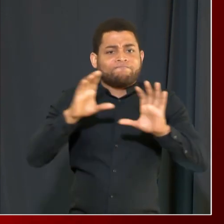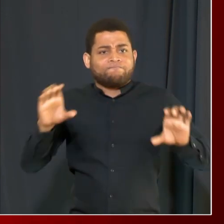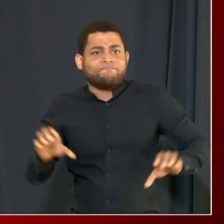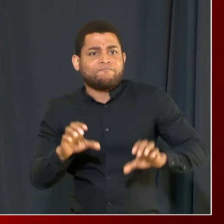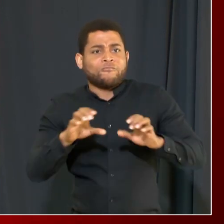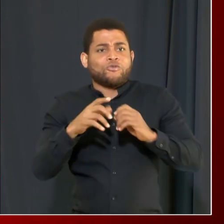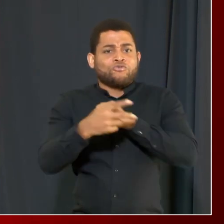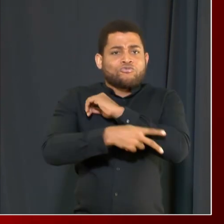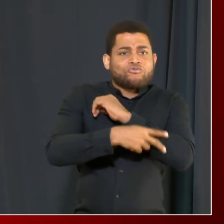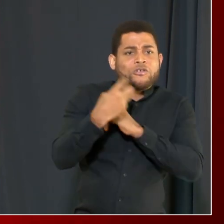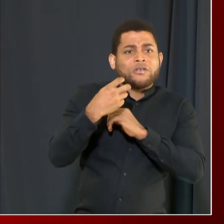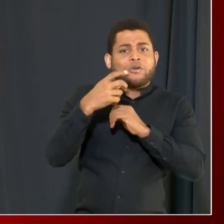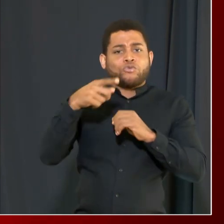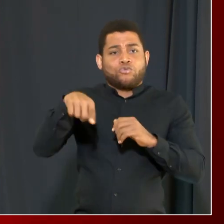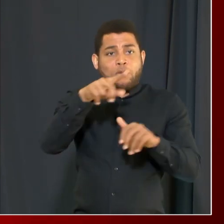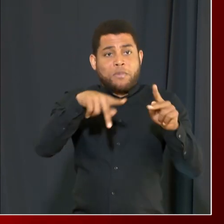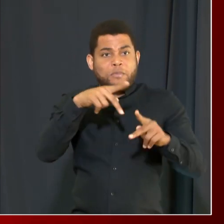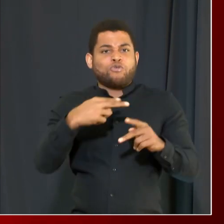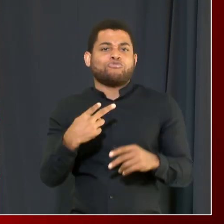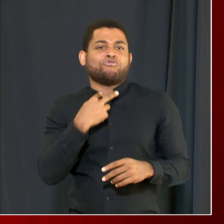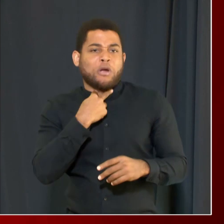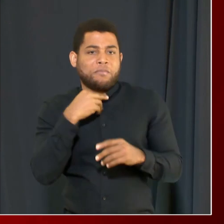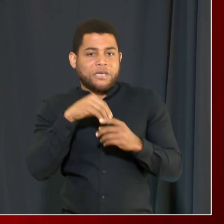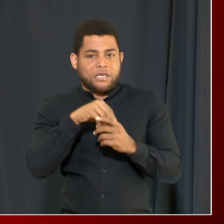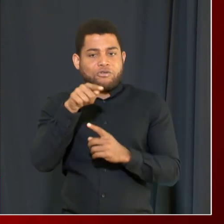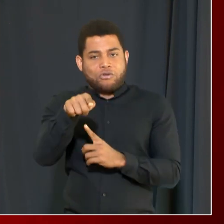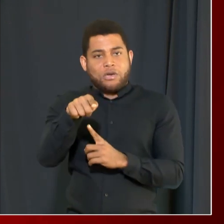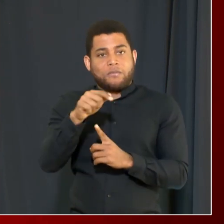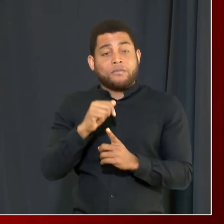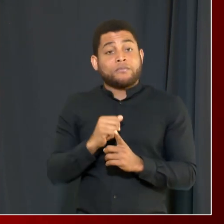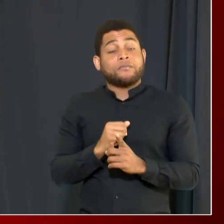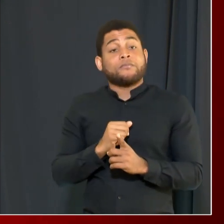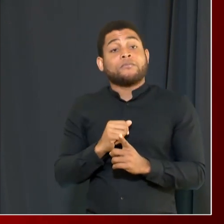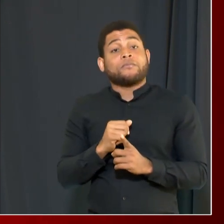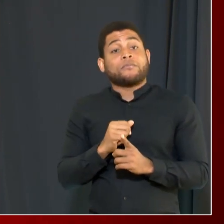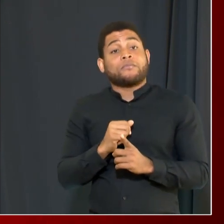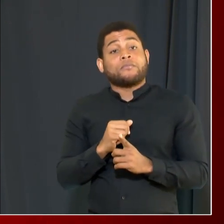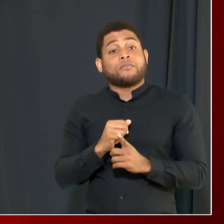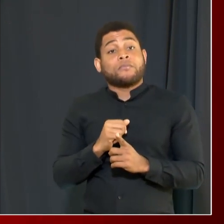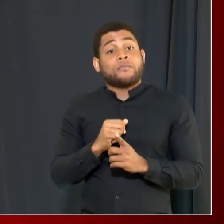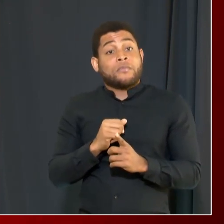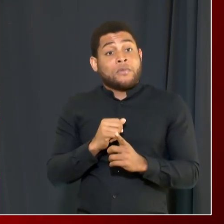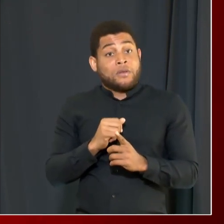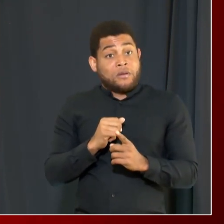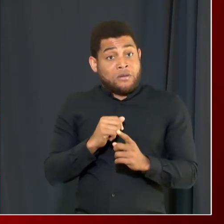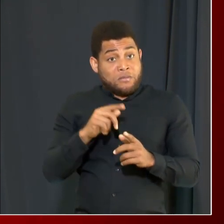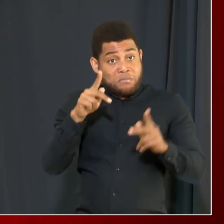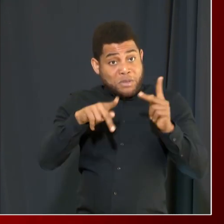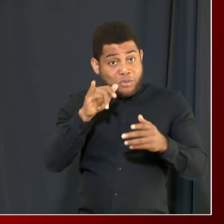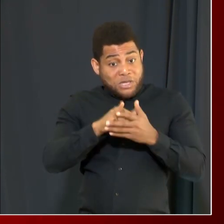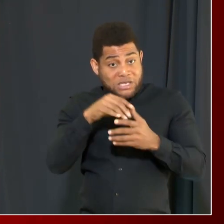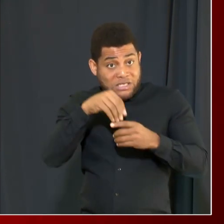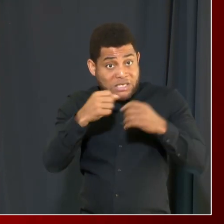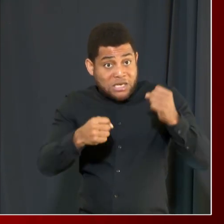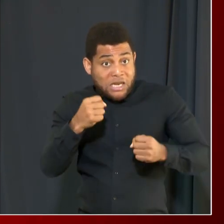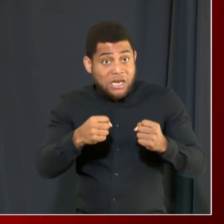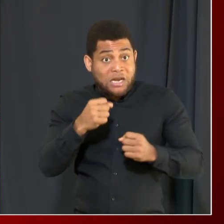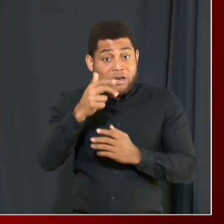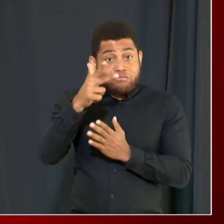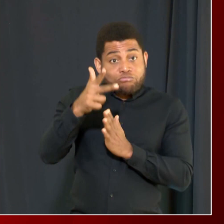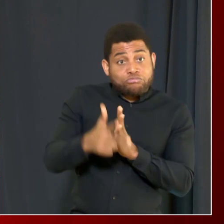individuals trapped in the underpass or were occupants of cars that were getting submerged in water.